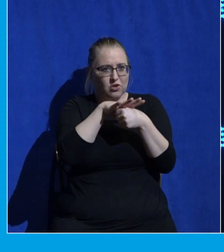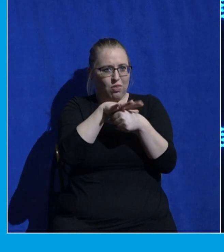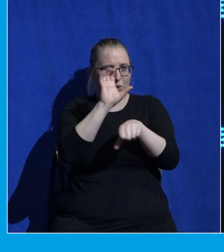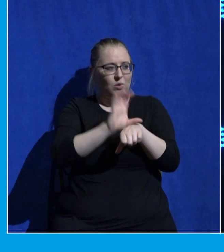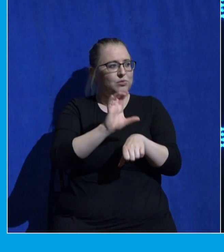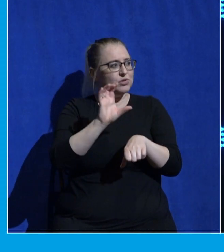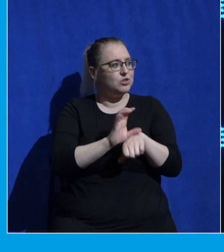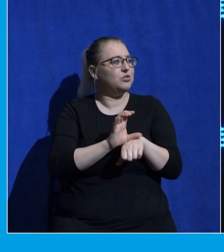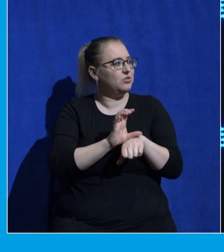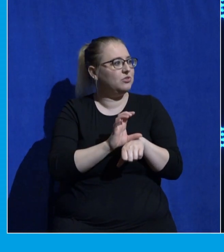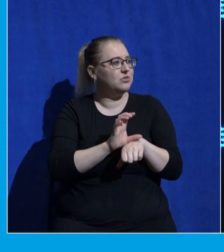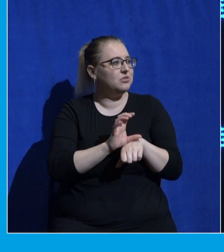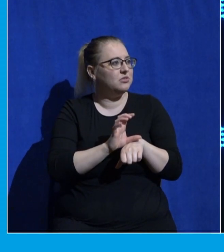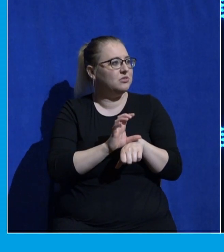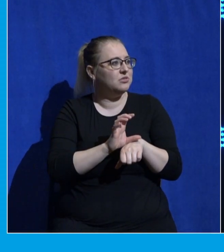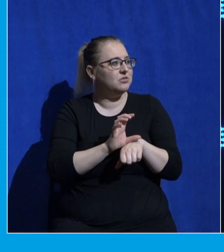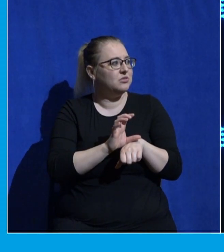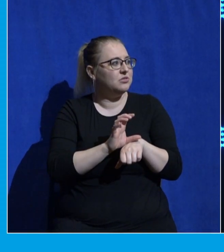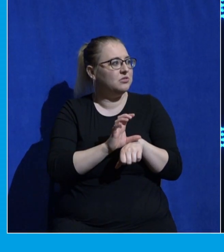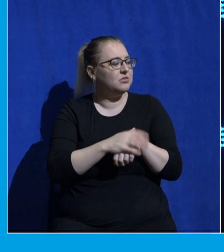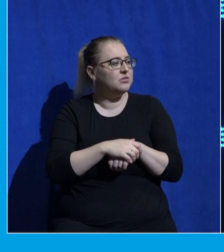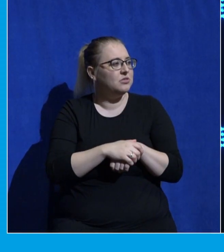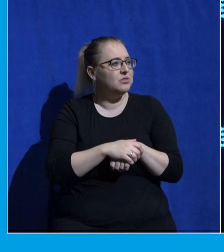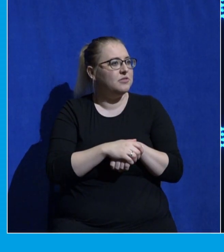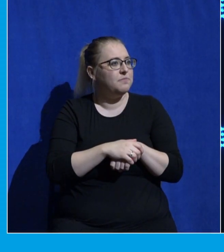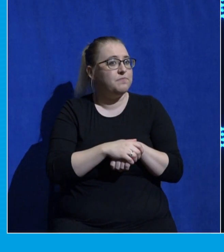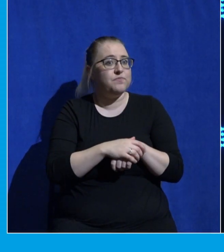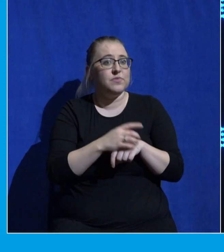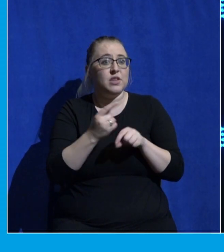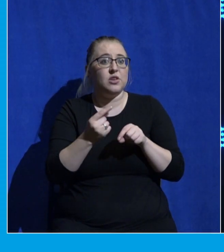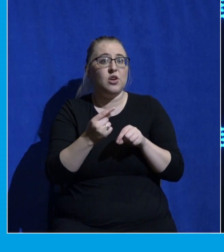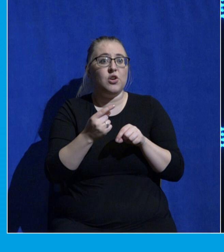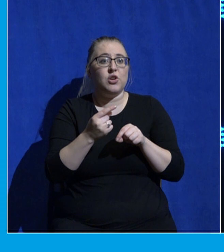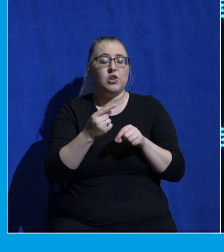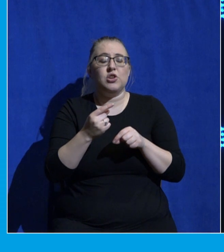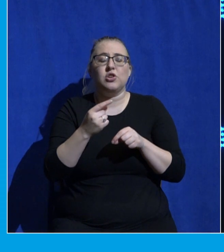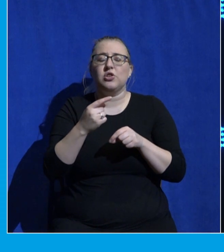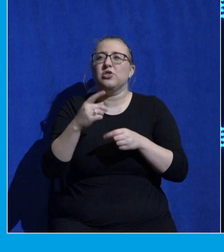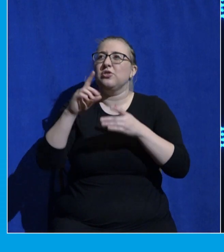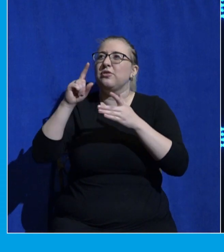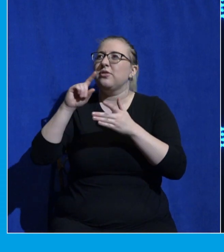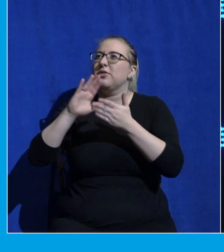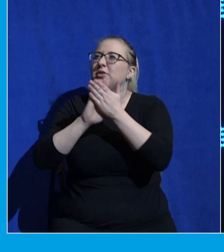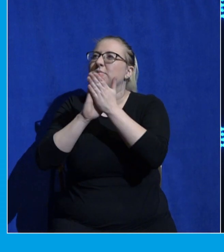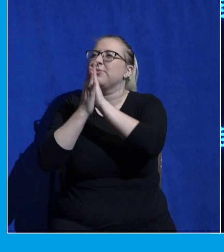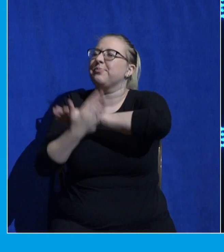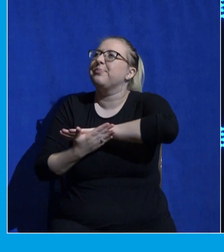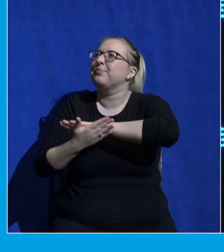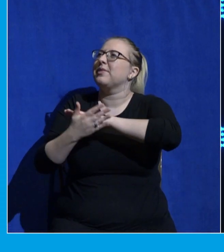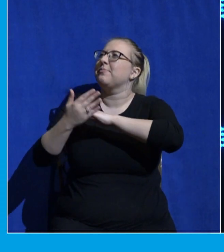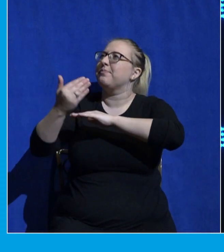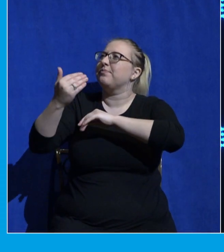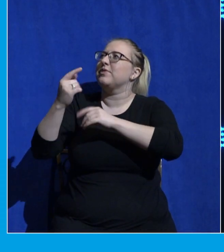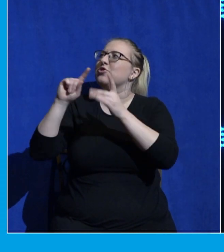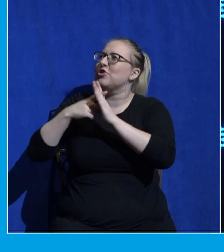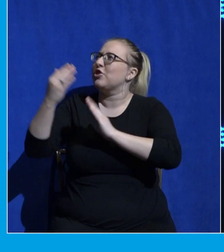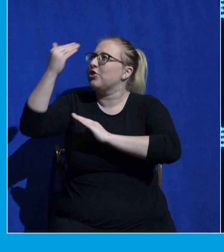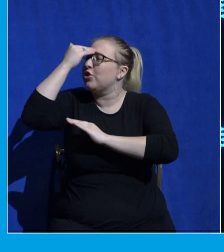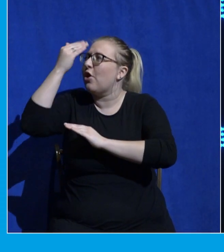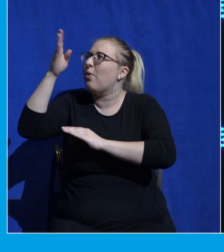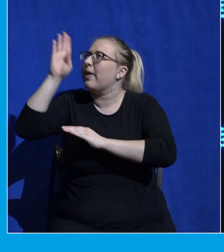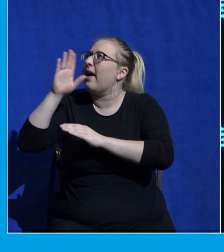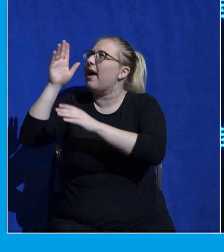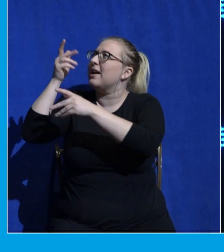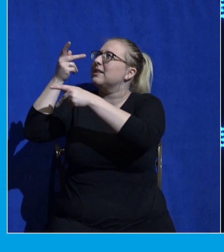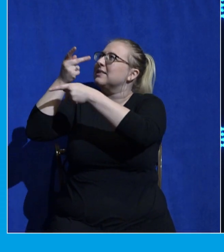church. Hear me. You come to know God as your keeper. This song becomes your song when